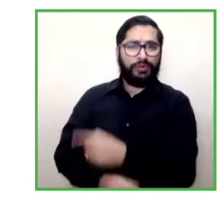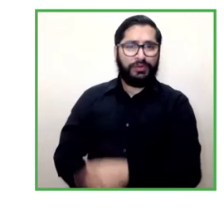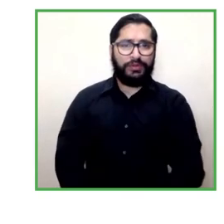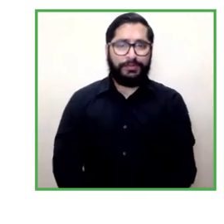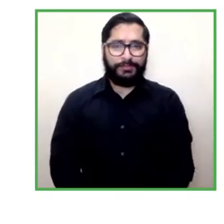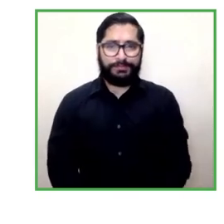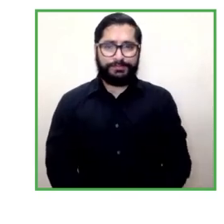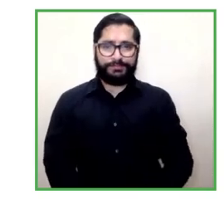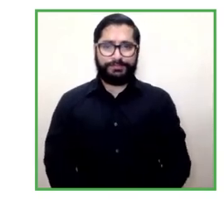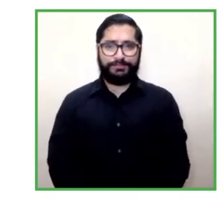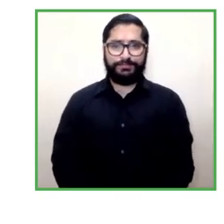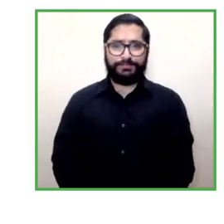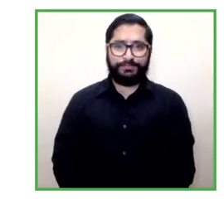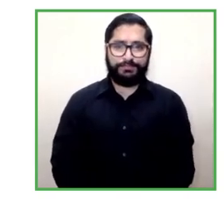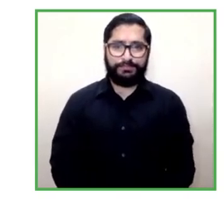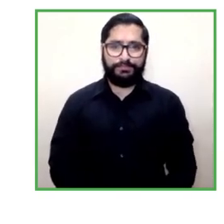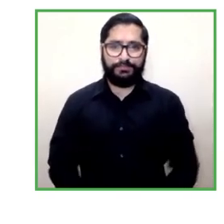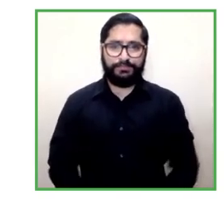Thank you, René.